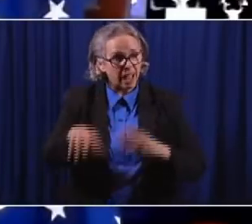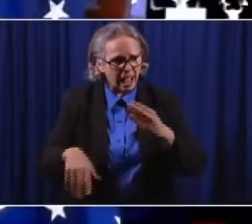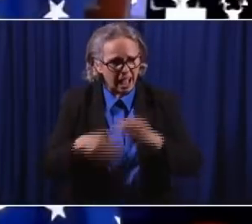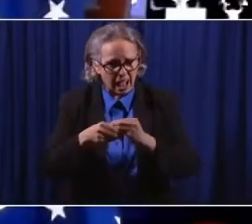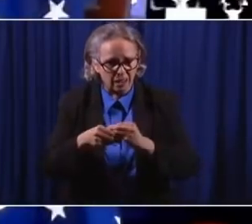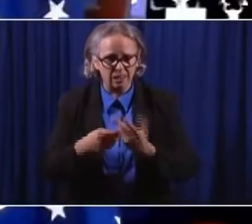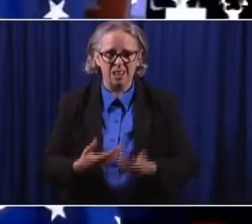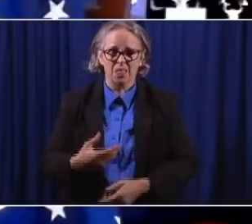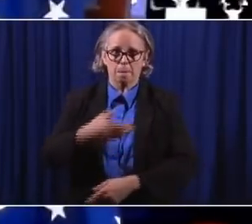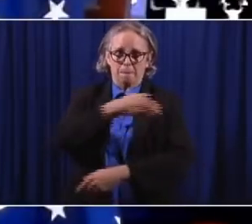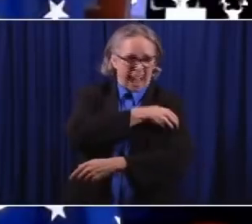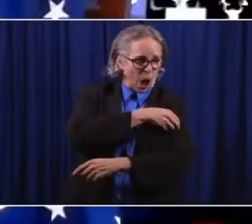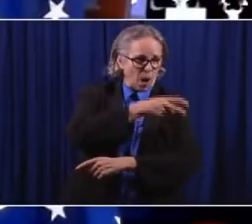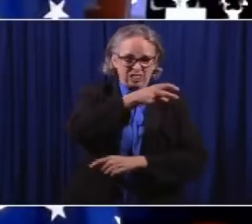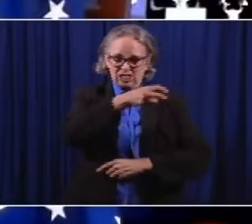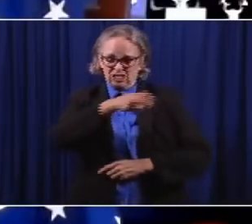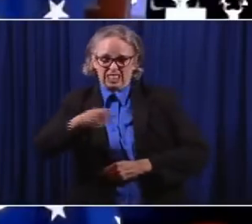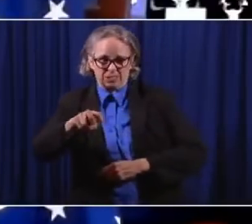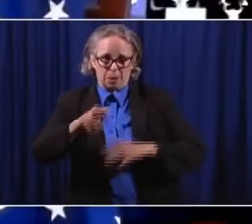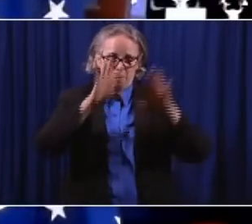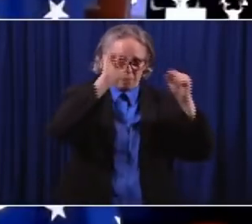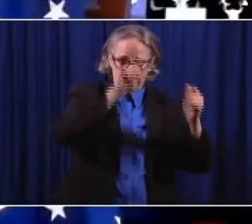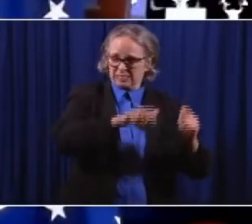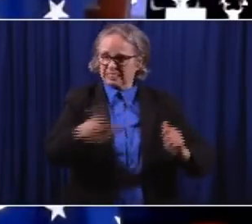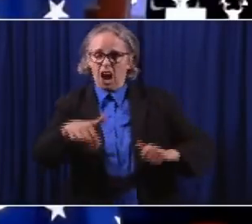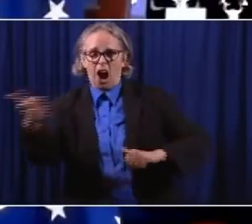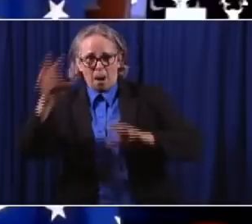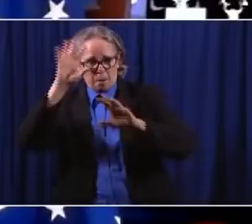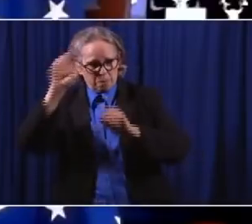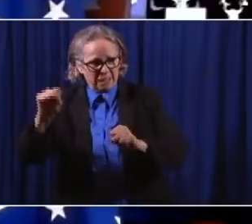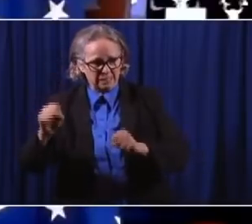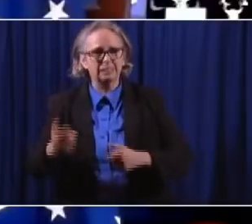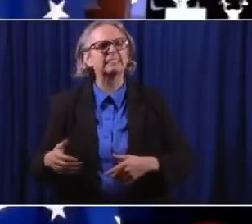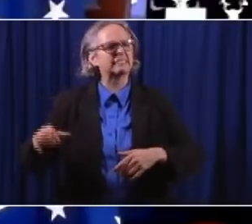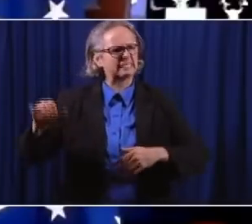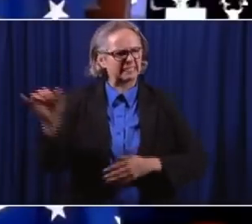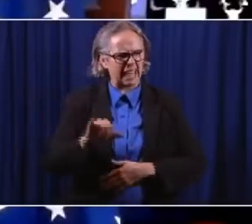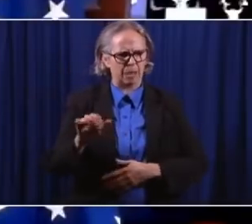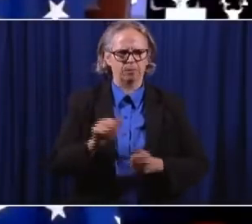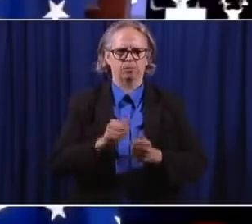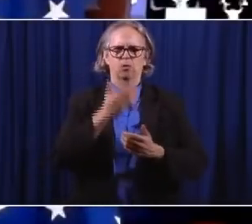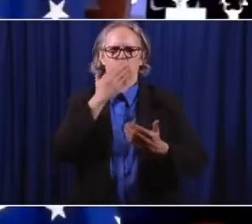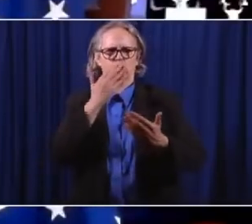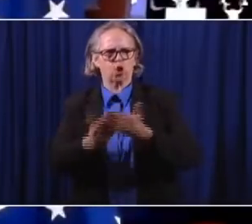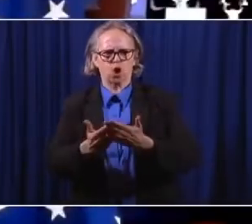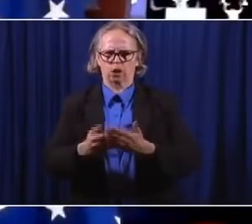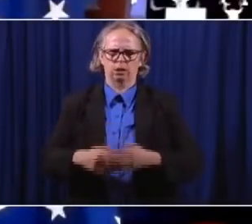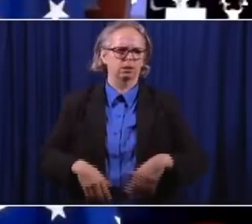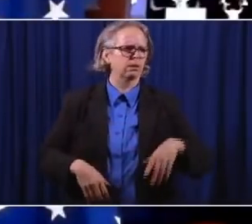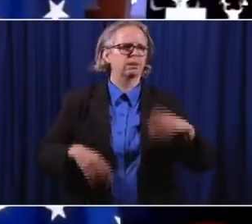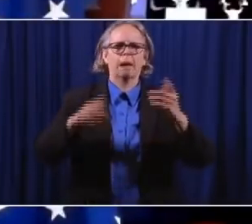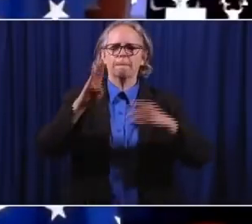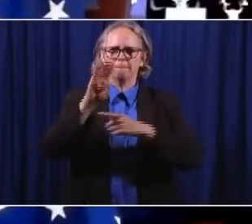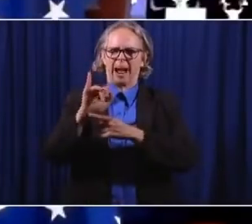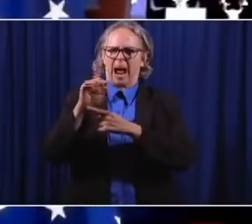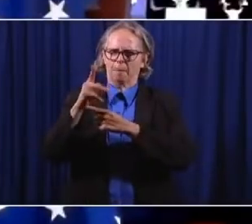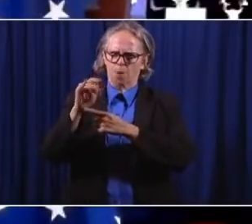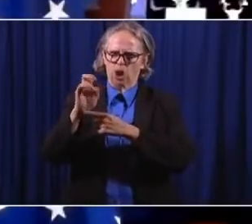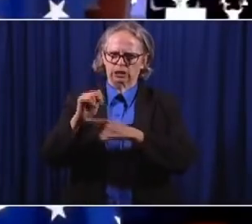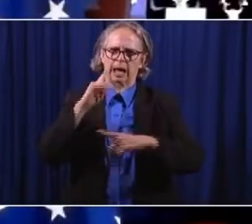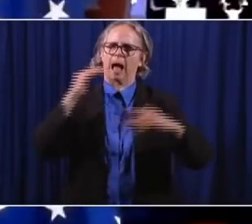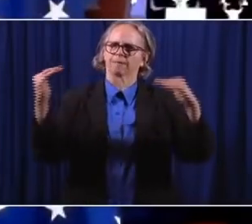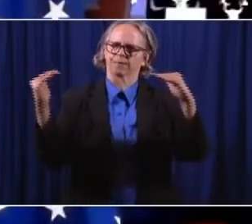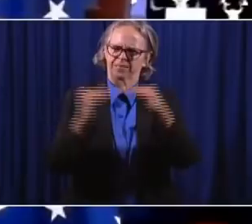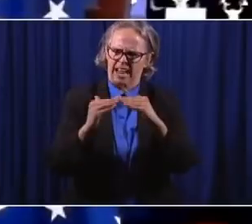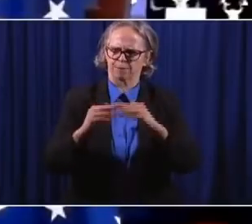Ohio of running good, bipartisan, fair elections, and I'm confident